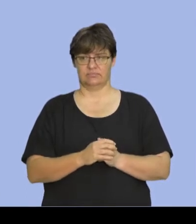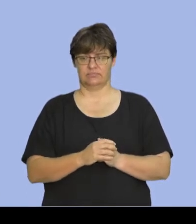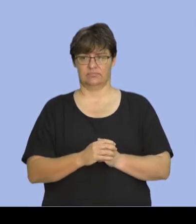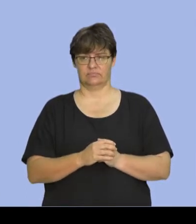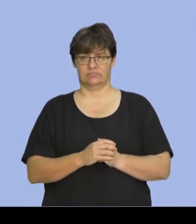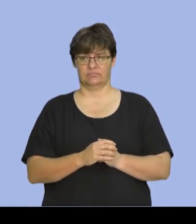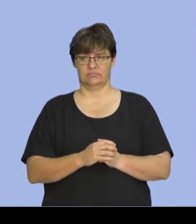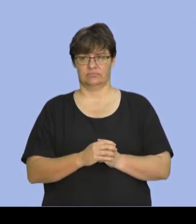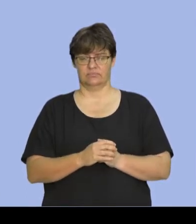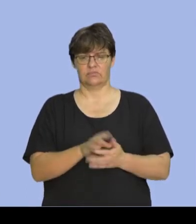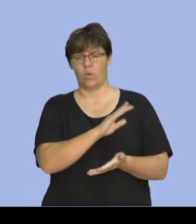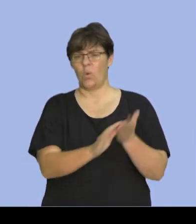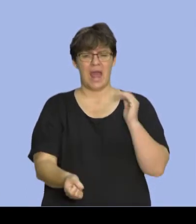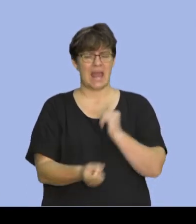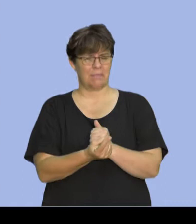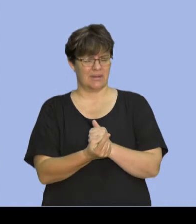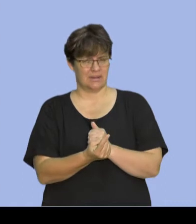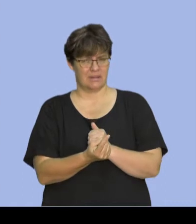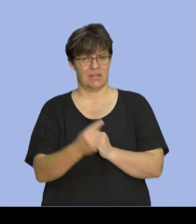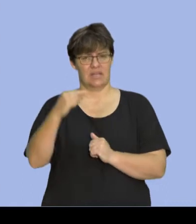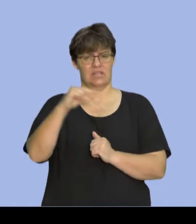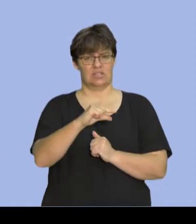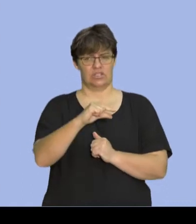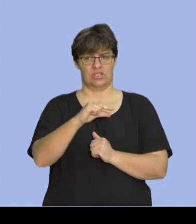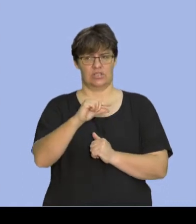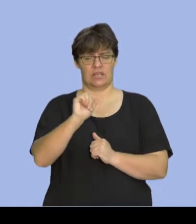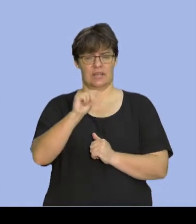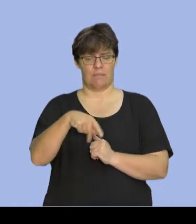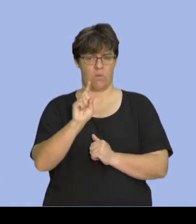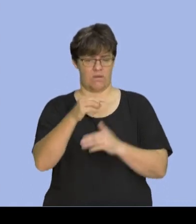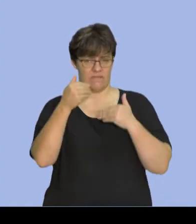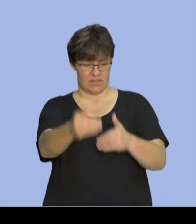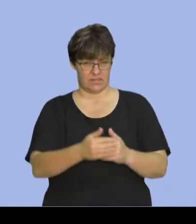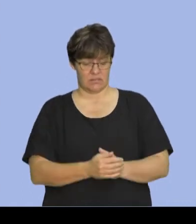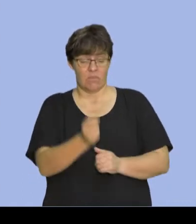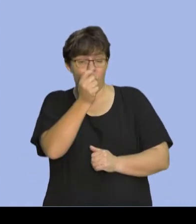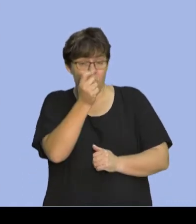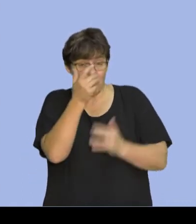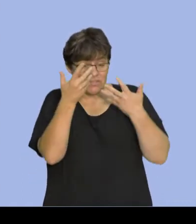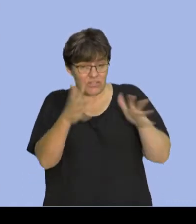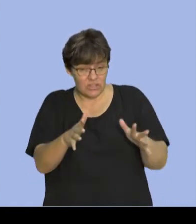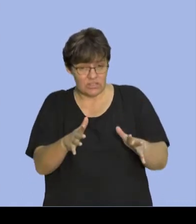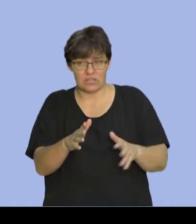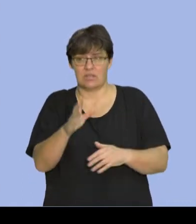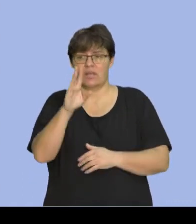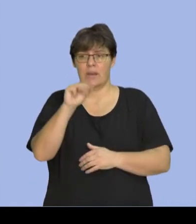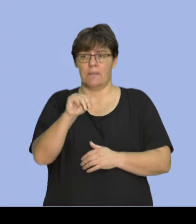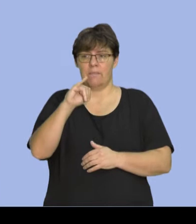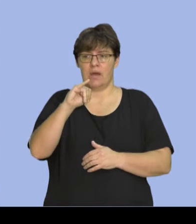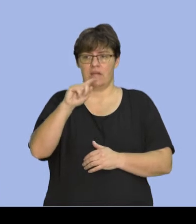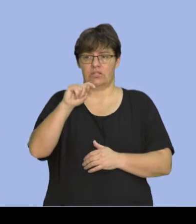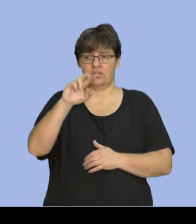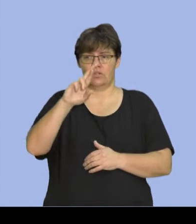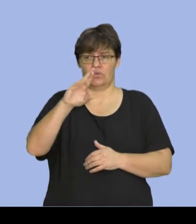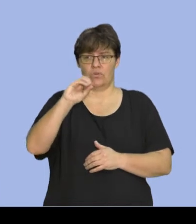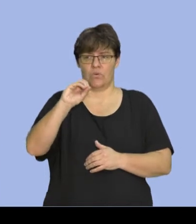Let's look at what happens further on in the gap phase. As the phase is almost done, the mitochondria of the cell fuses into a